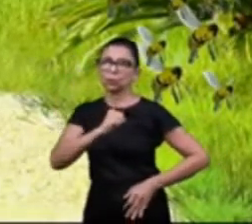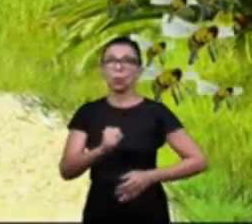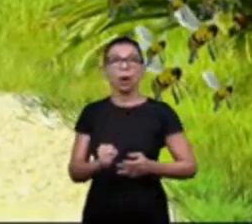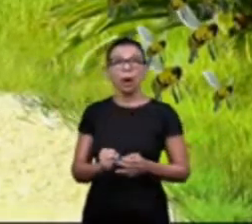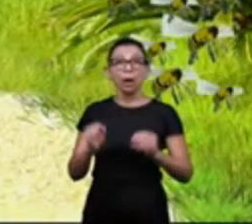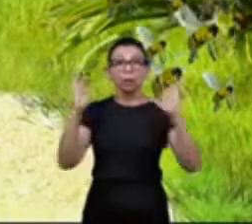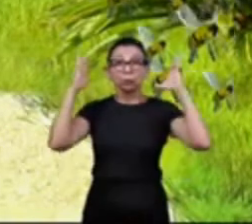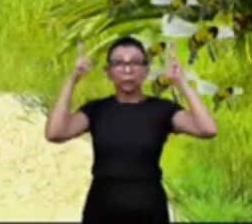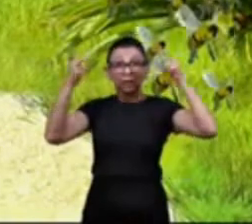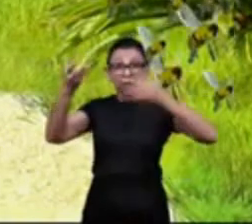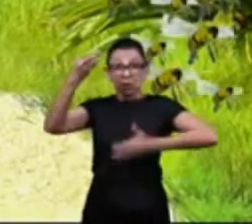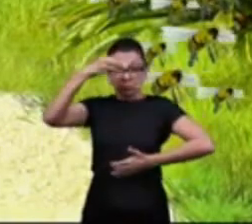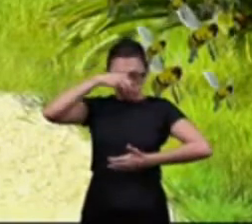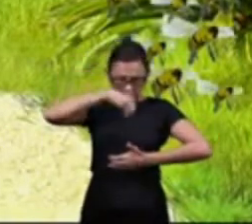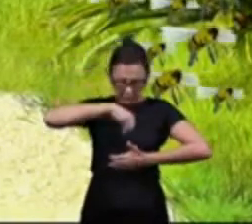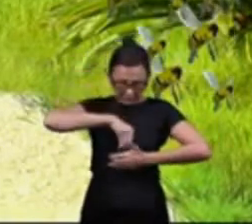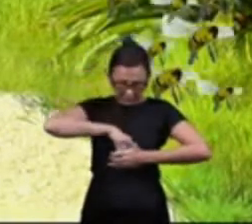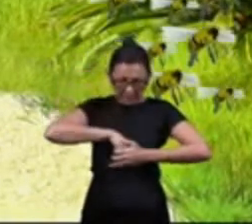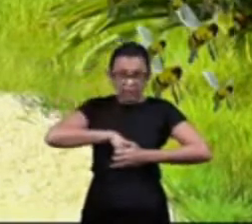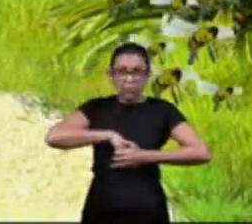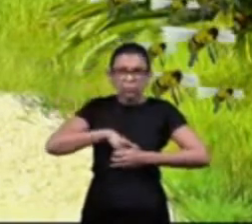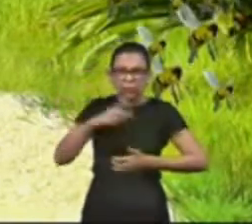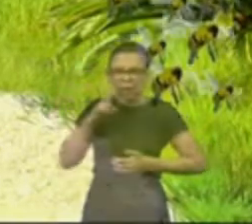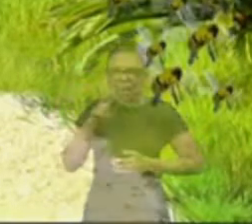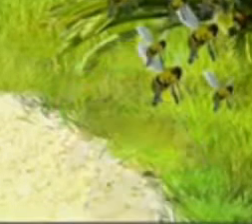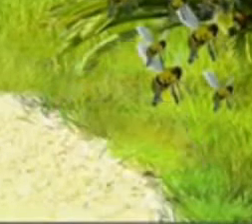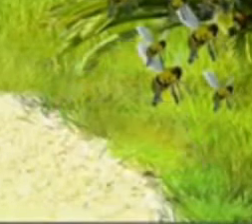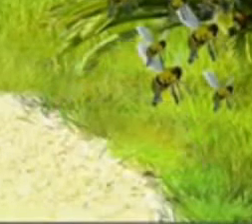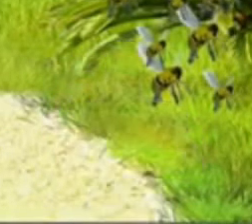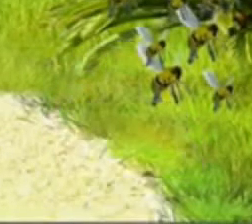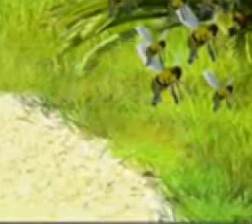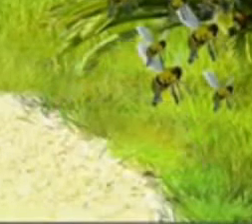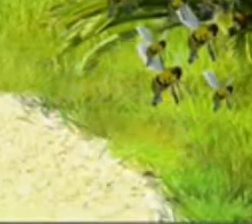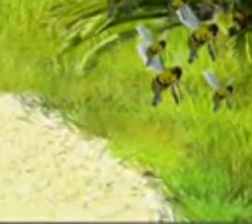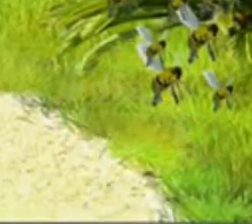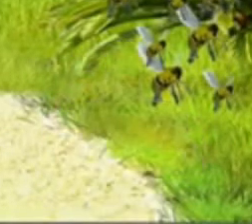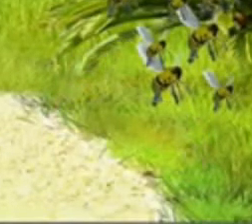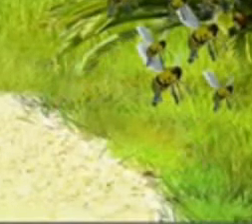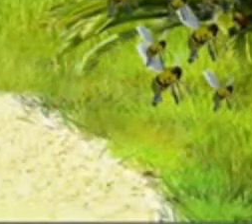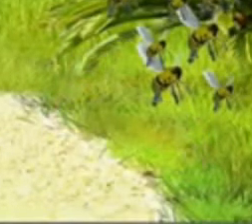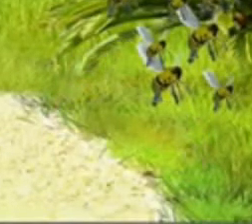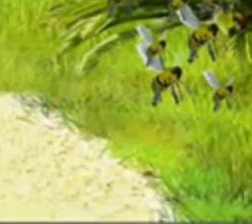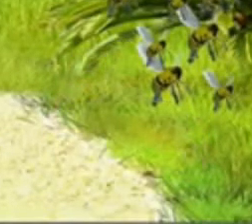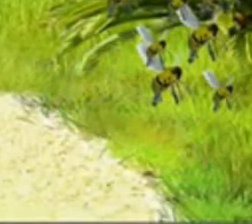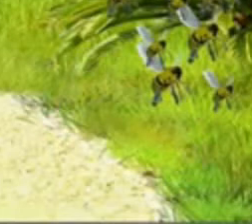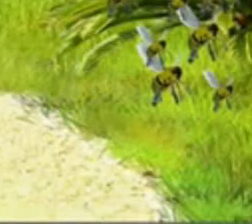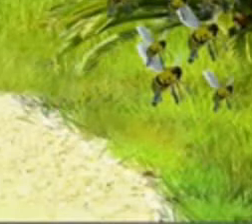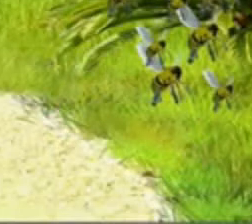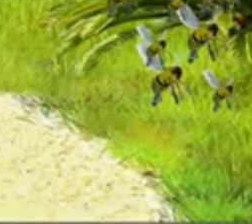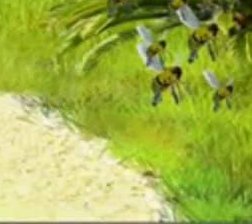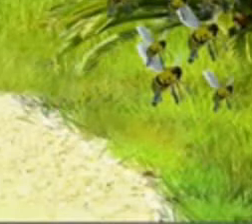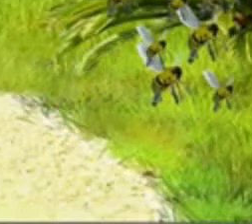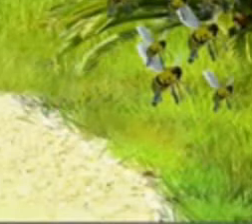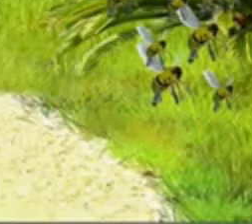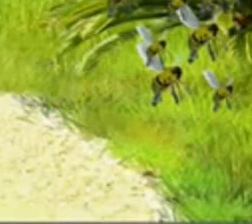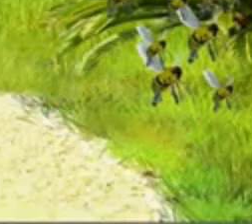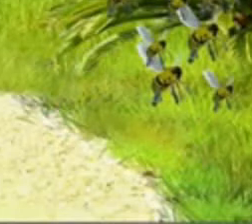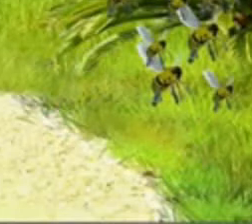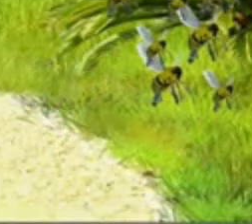beehive and there they produced honey and samson he ate from that honey